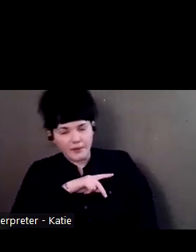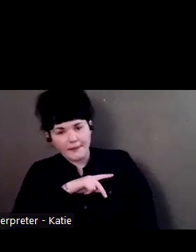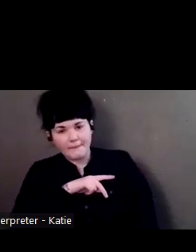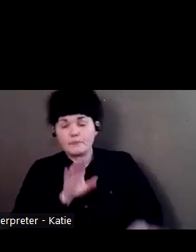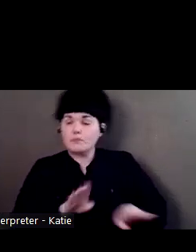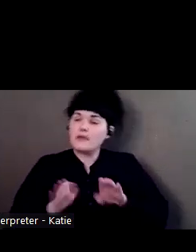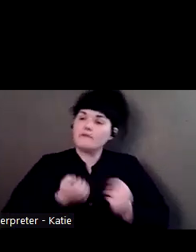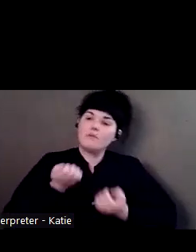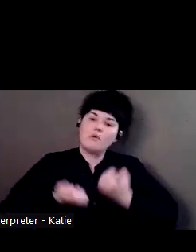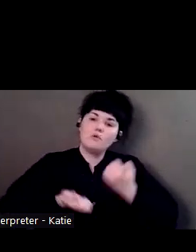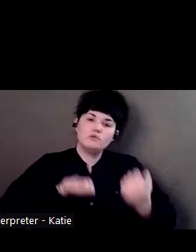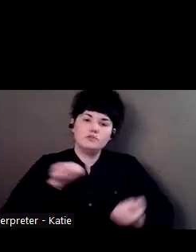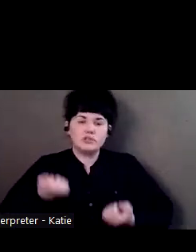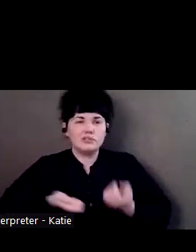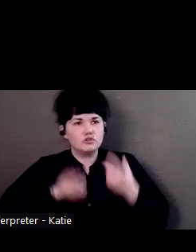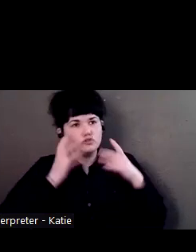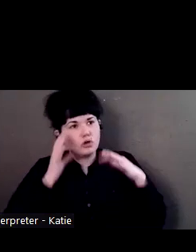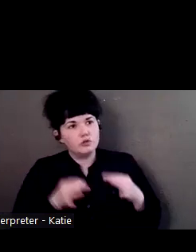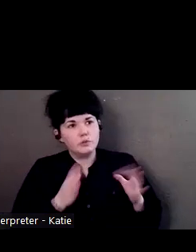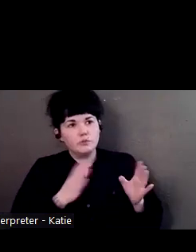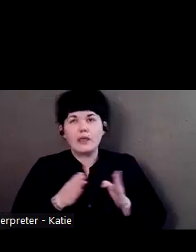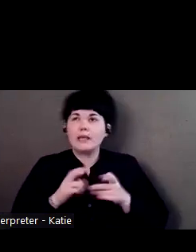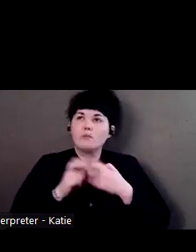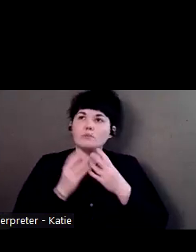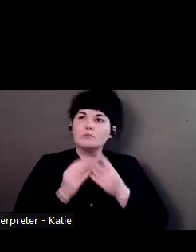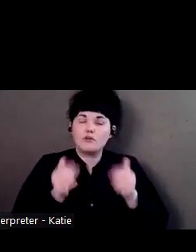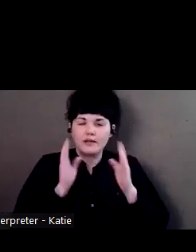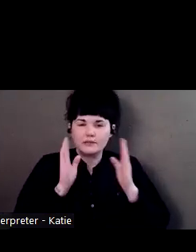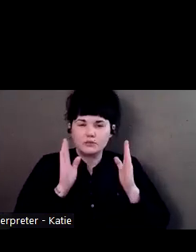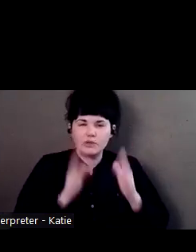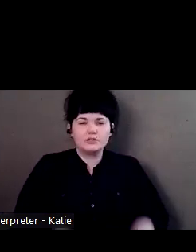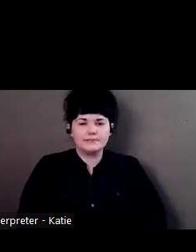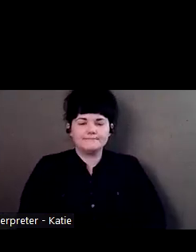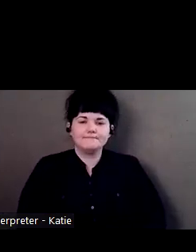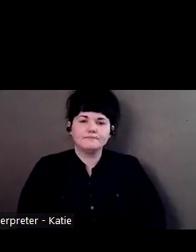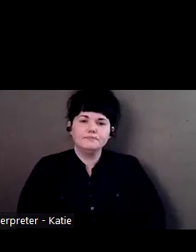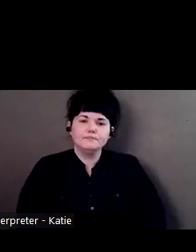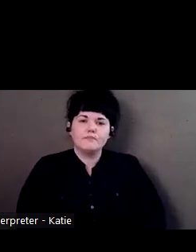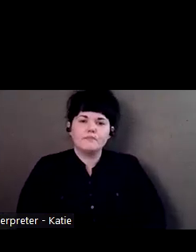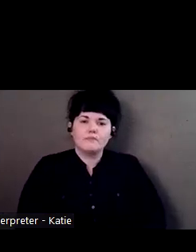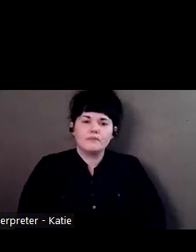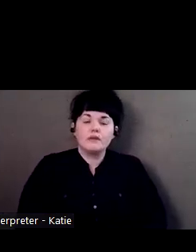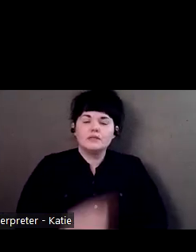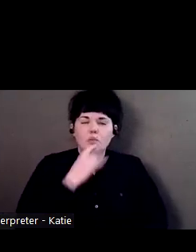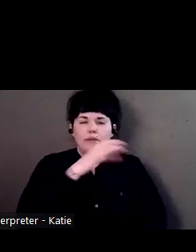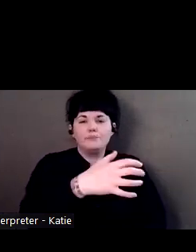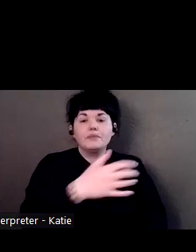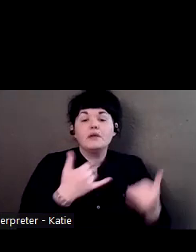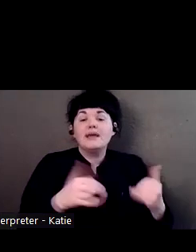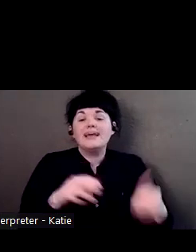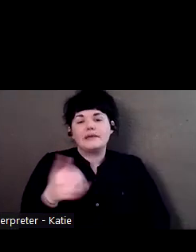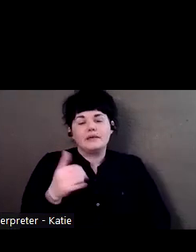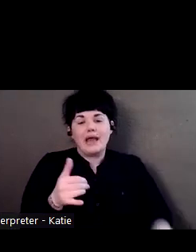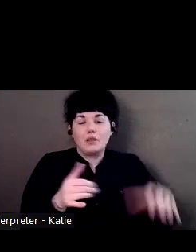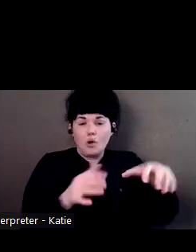emotions, judgment, planning, problem solving, and concentration. The parietal lobe, which is the yellow portion in this